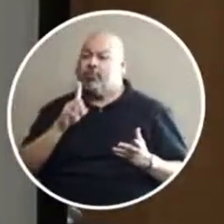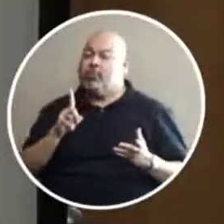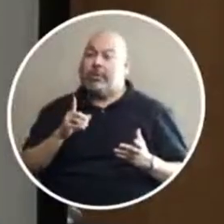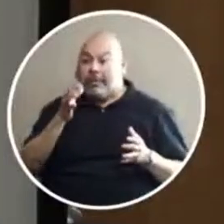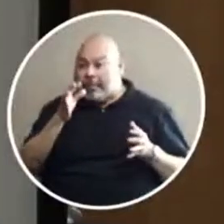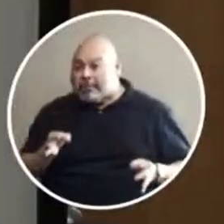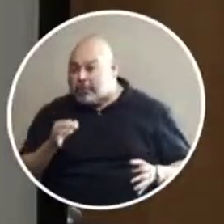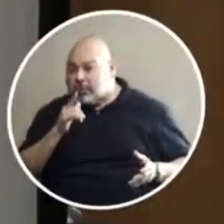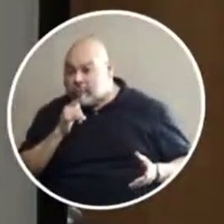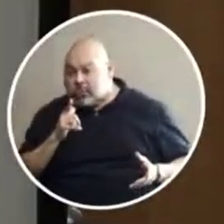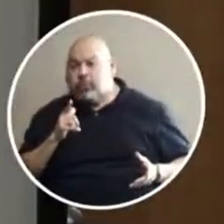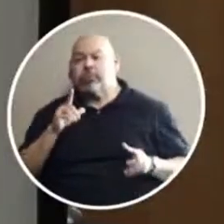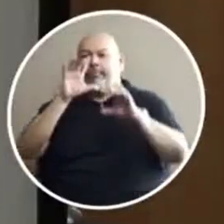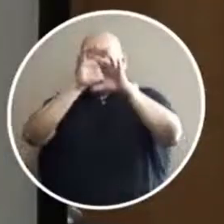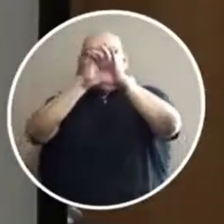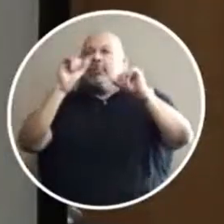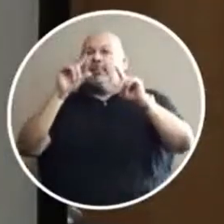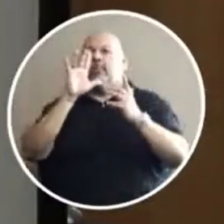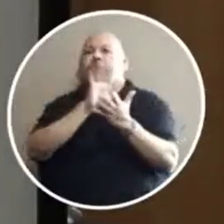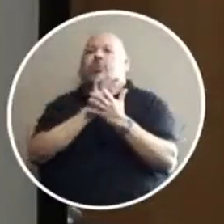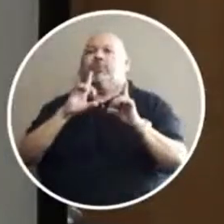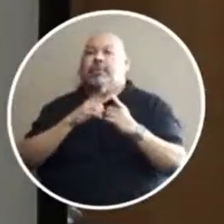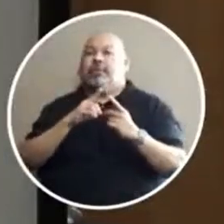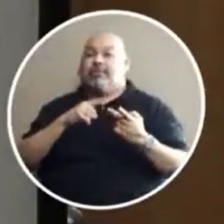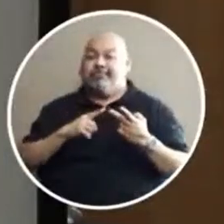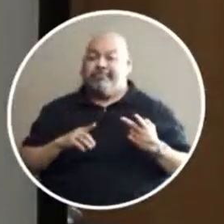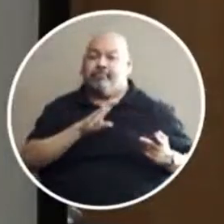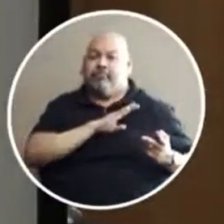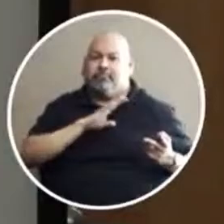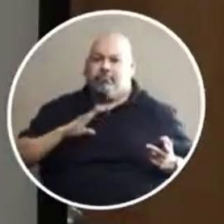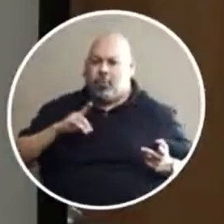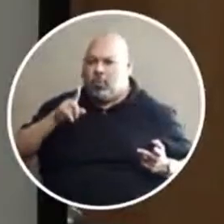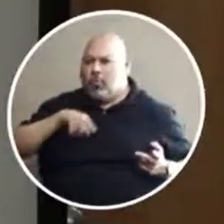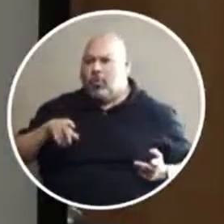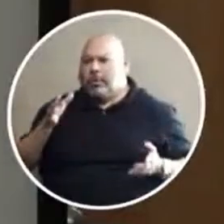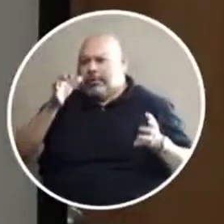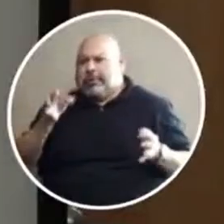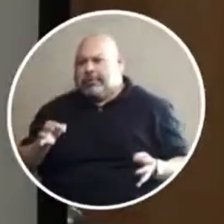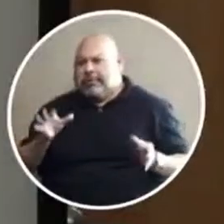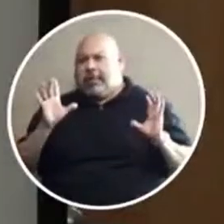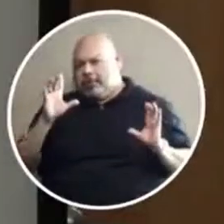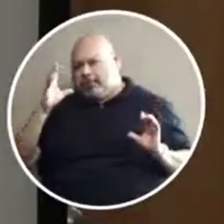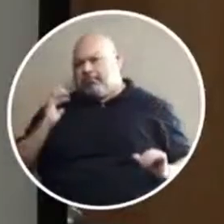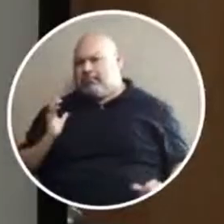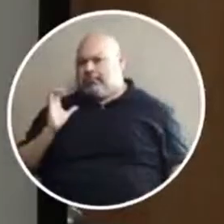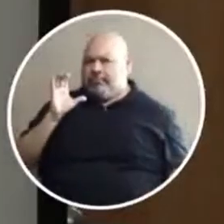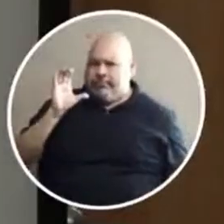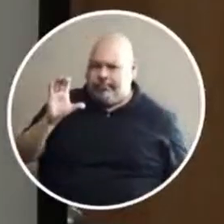the decision of their superintendent and the school board to take those definite decisions.